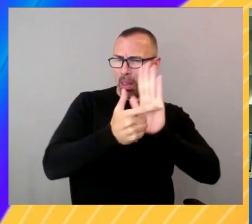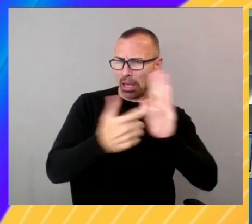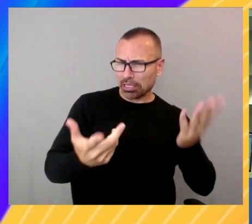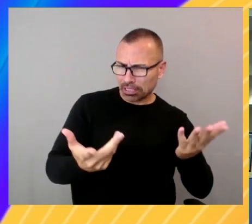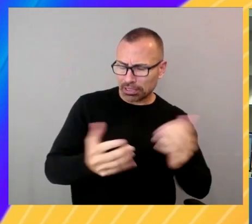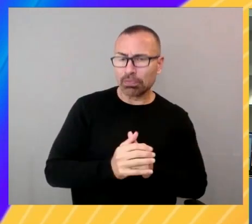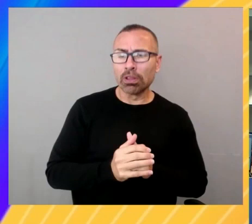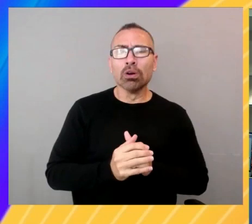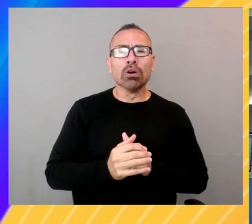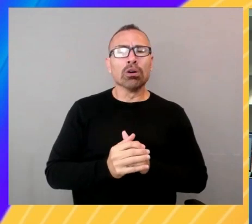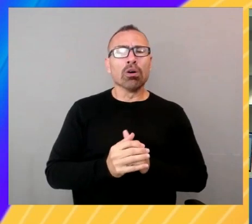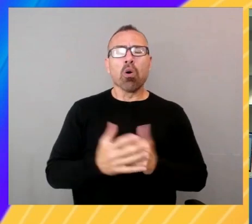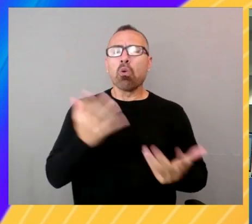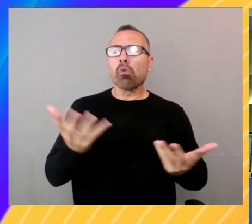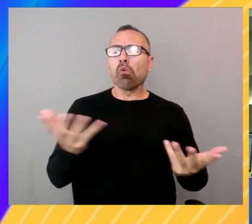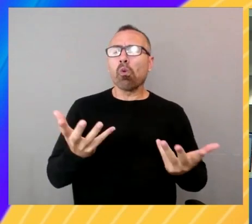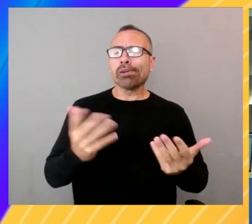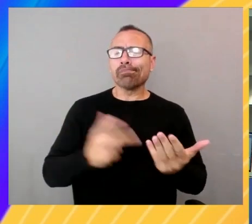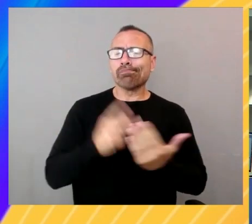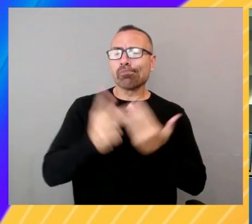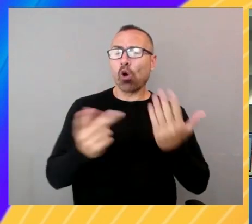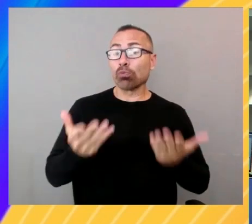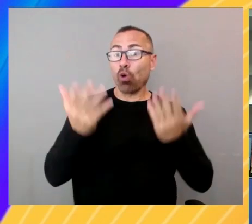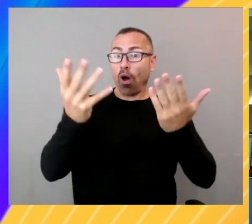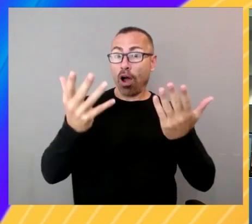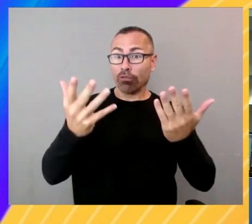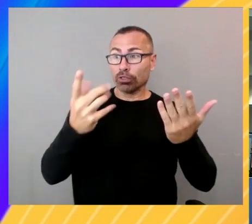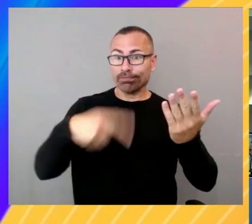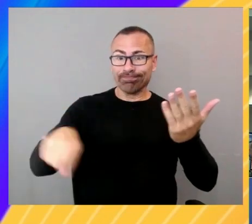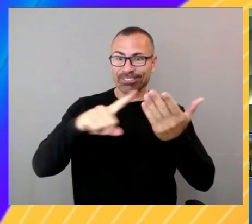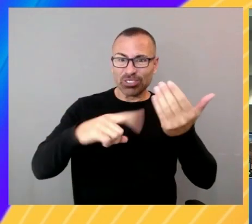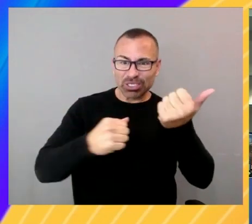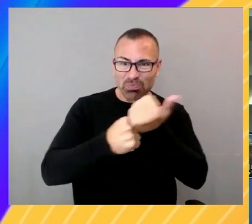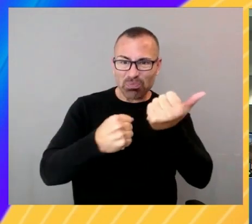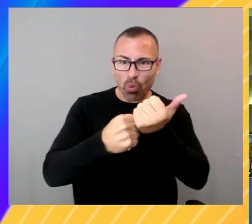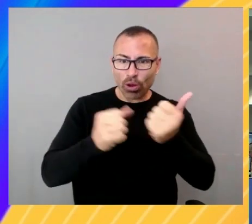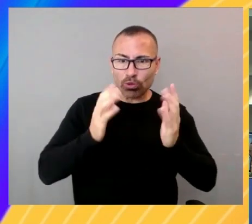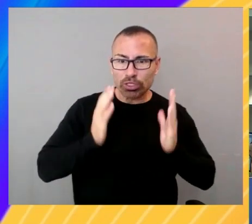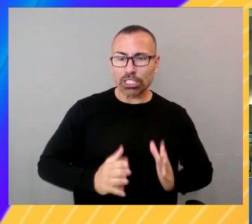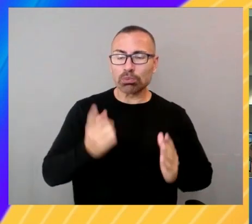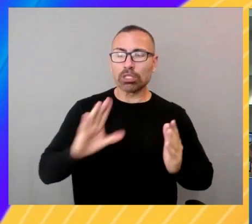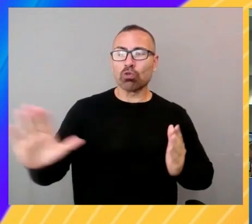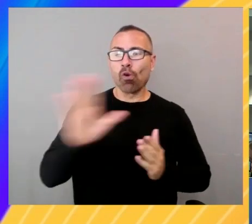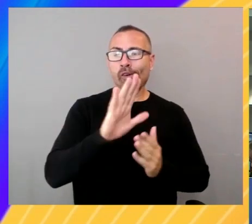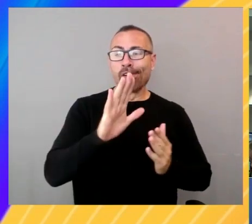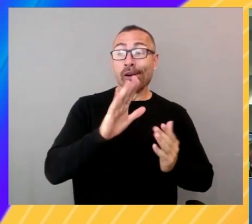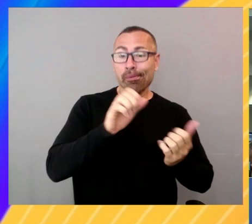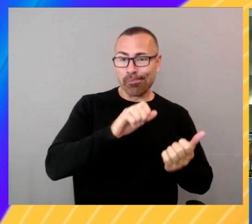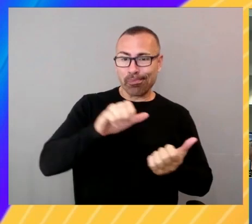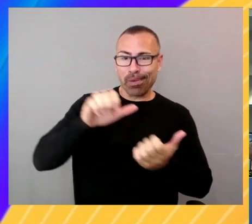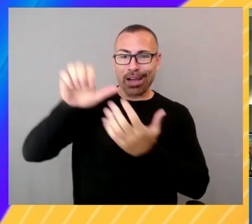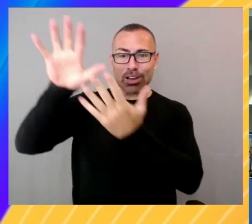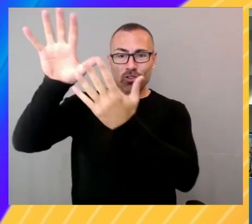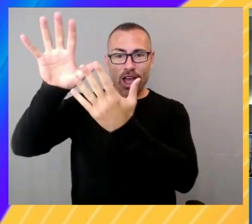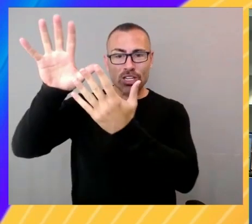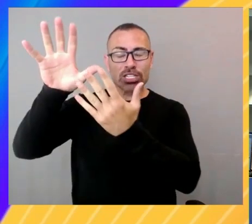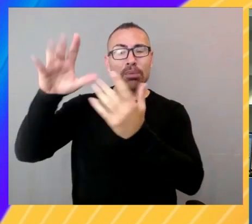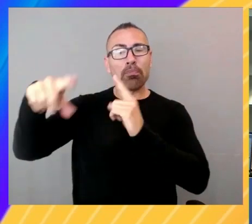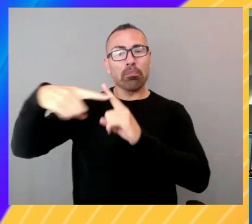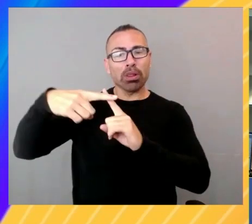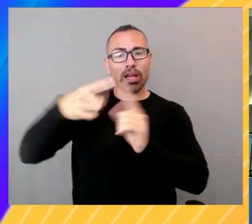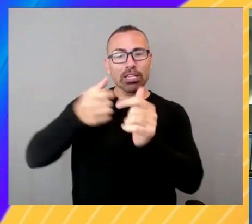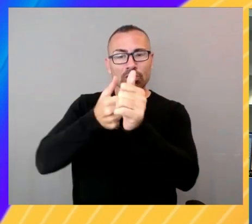those customers that are in those regulated industries along their migration path journey, if you will,